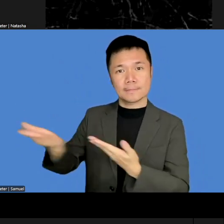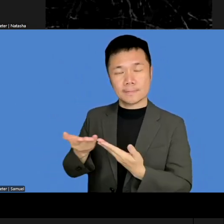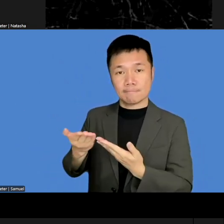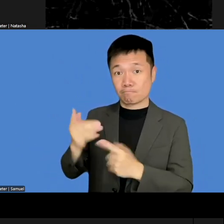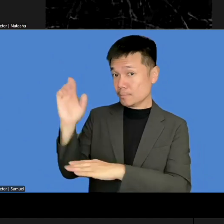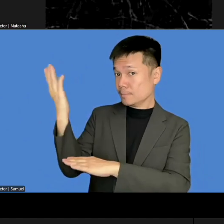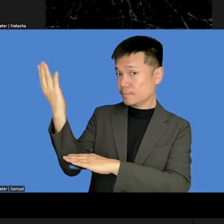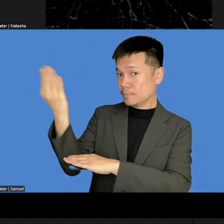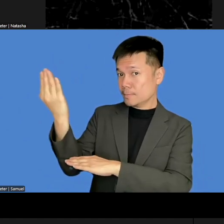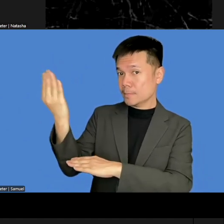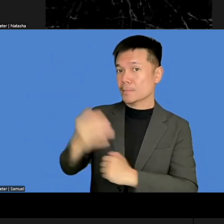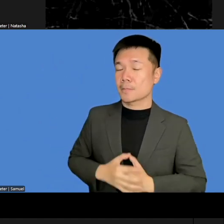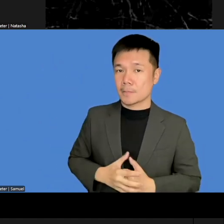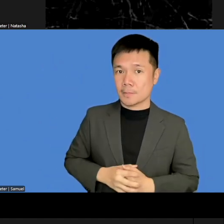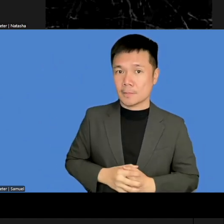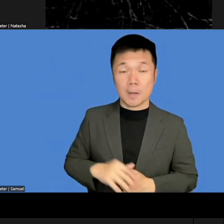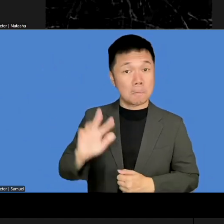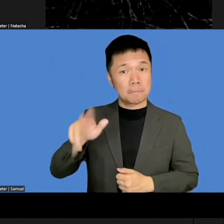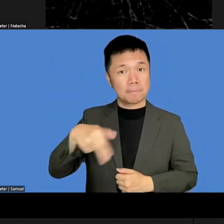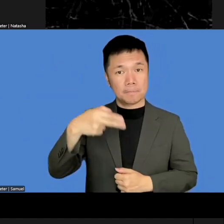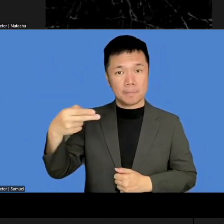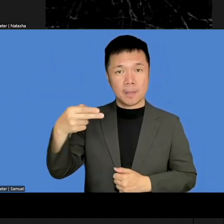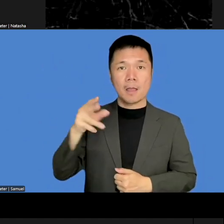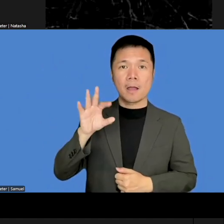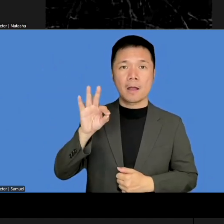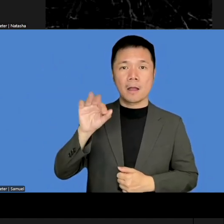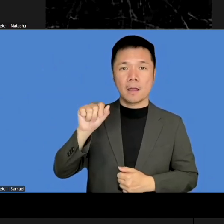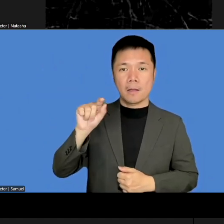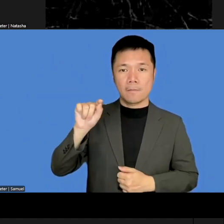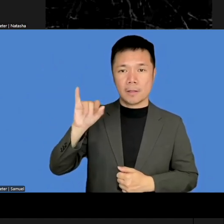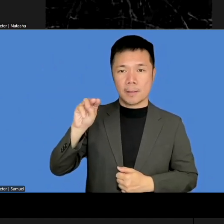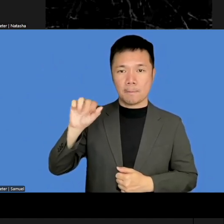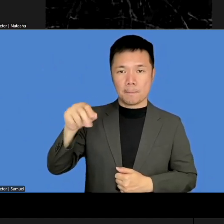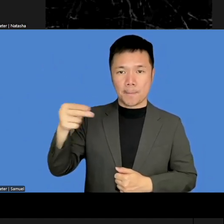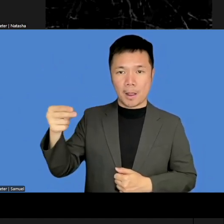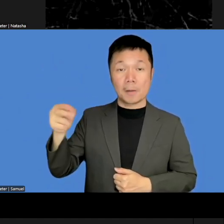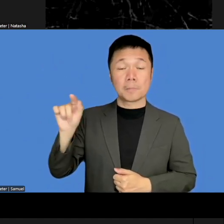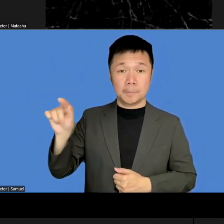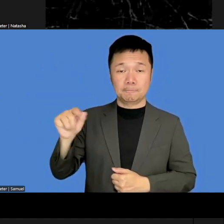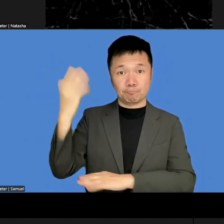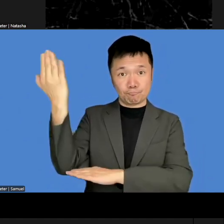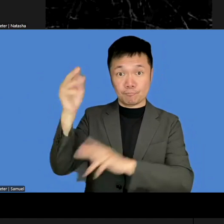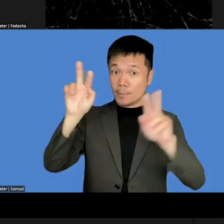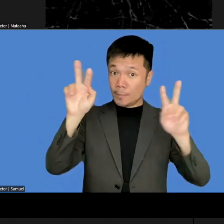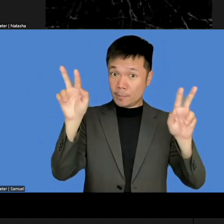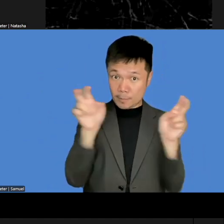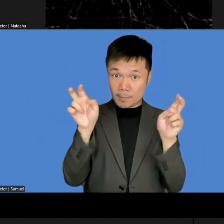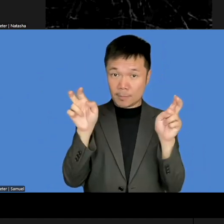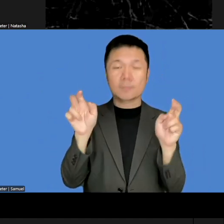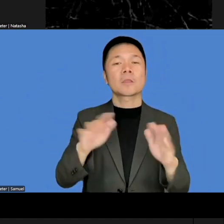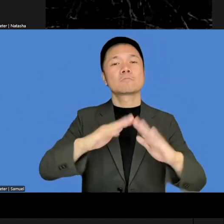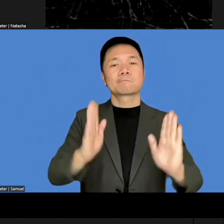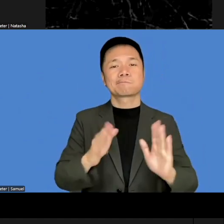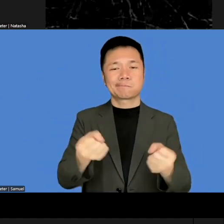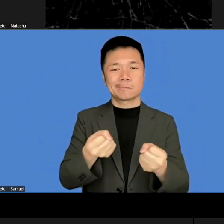presenter, who is Fatima Laher. Fatima will speak on deinstitutionalization in